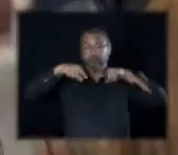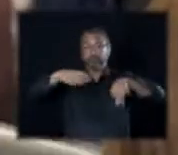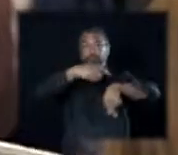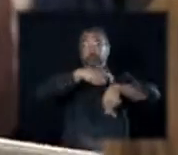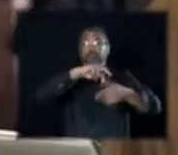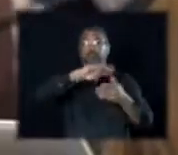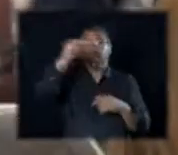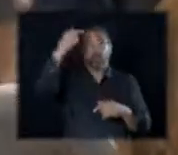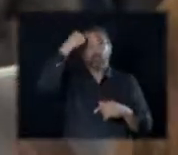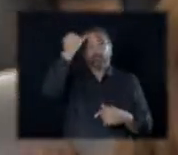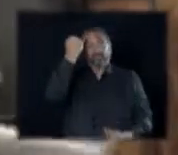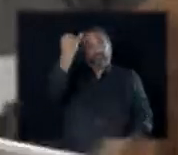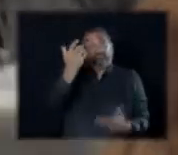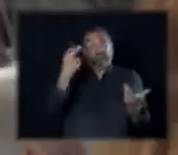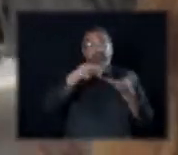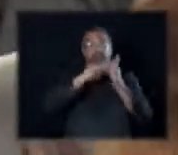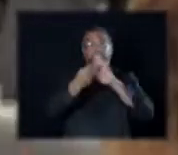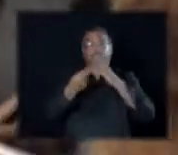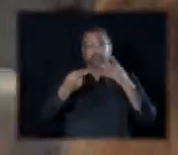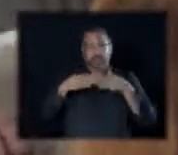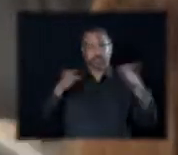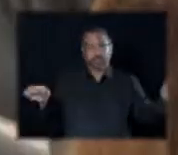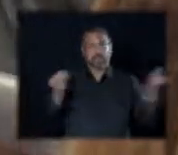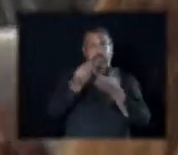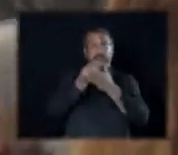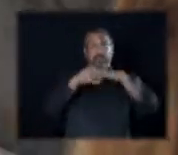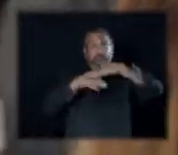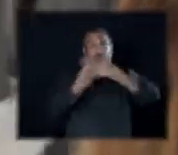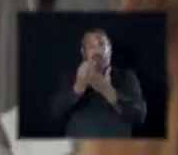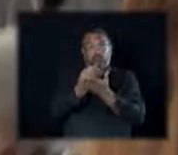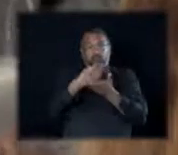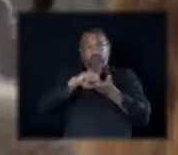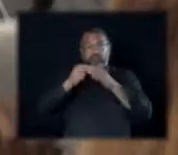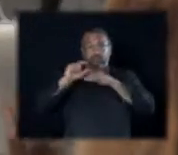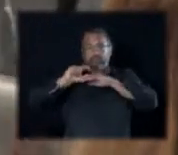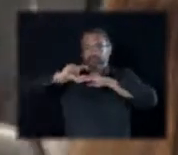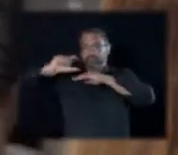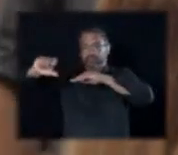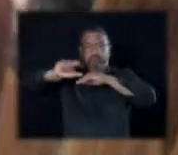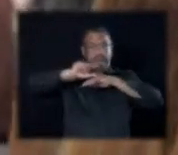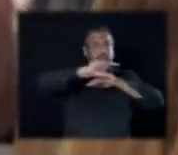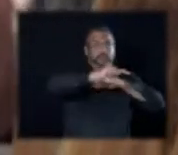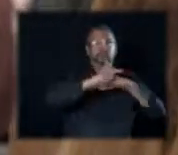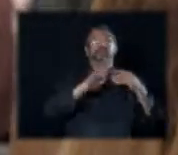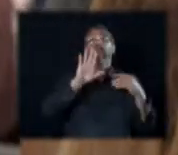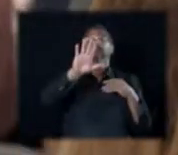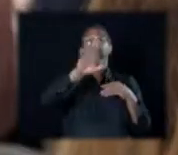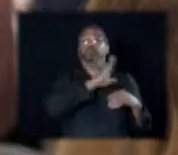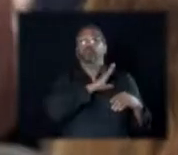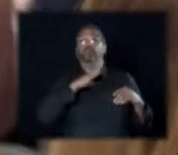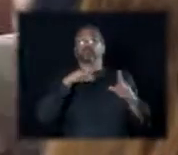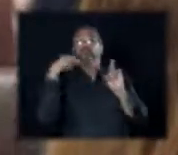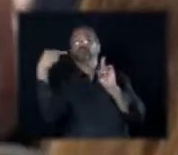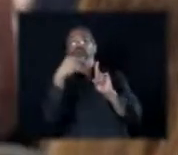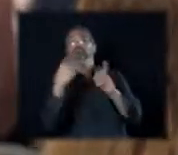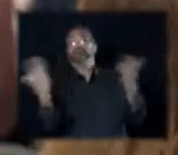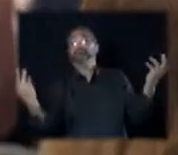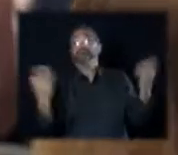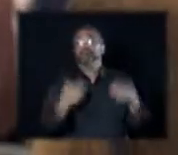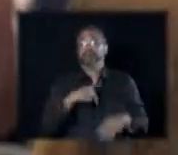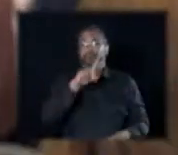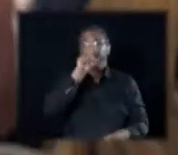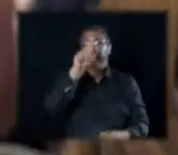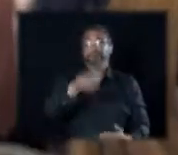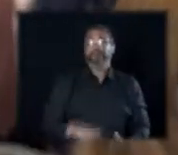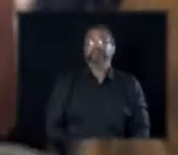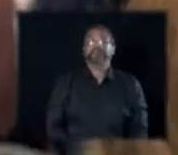the government has proposed to inject money from the general fund to these public entities. I would like to know what's the position of